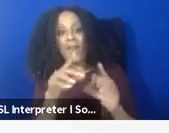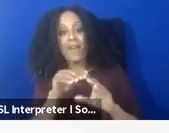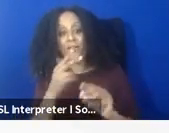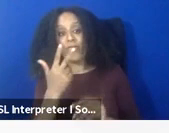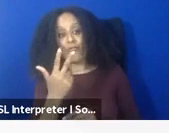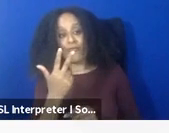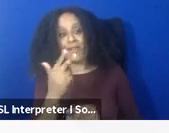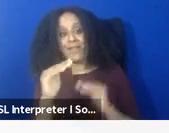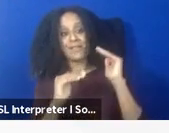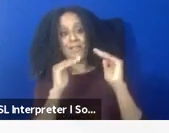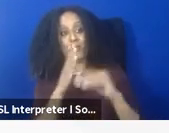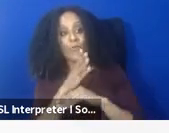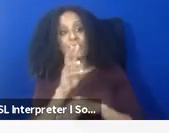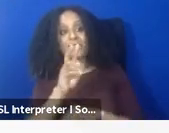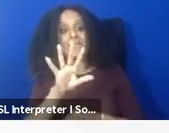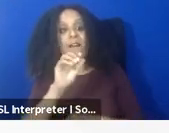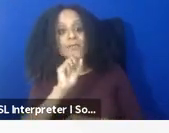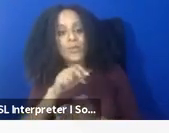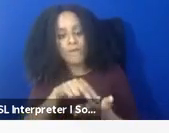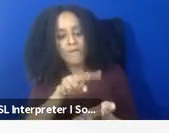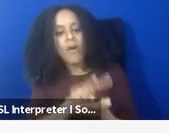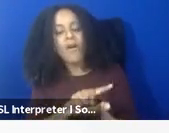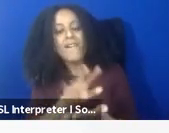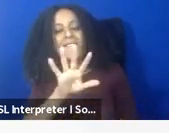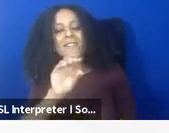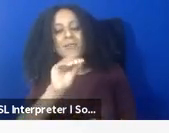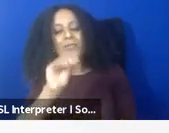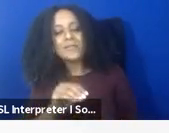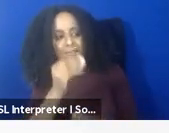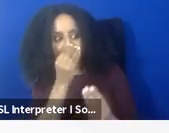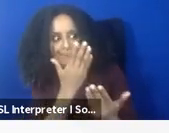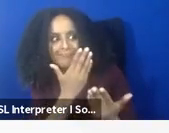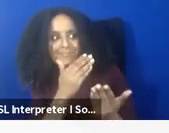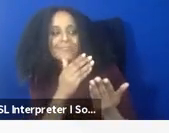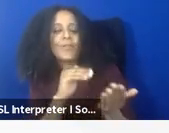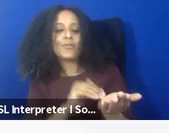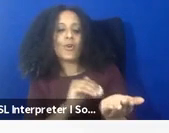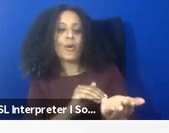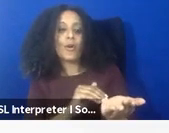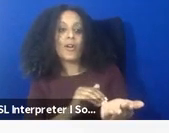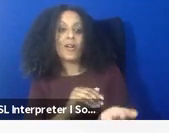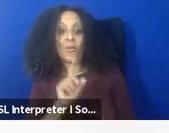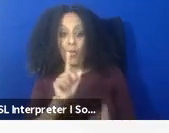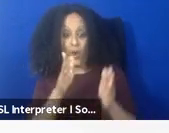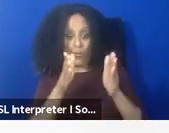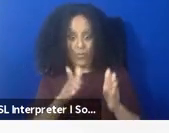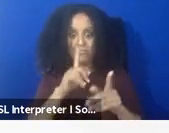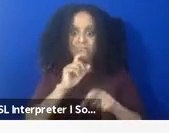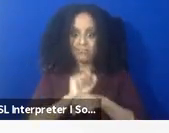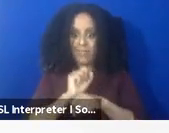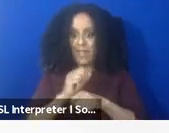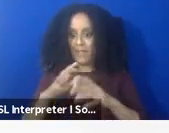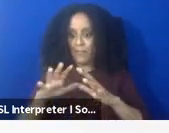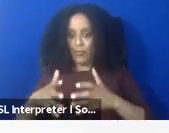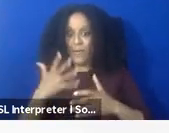over 65 fall. However, only about 50% tell their doctor. And 1 out of 5 falls can cause a serious injury. The